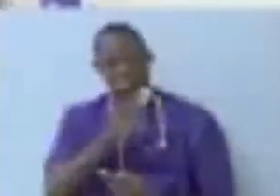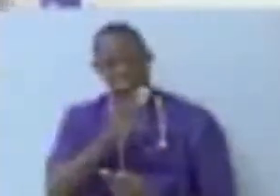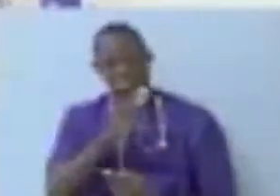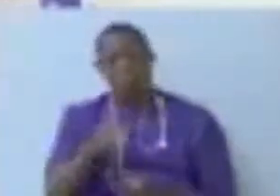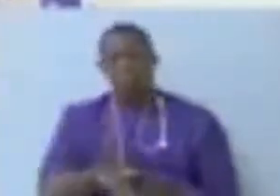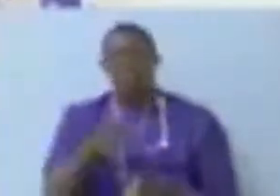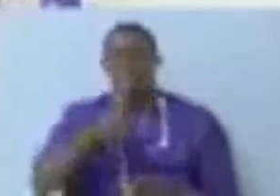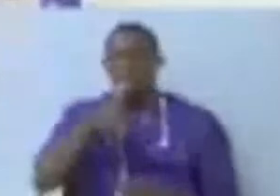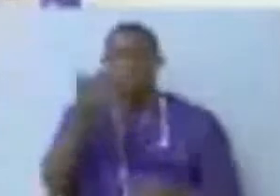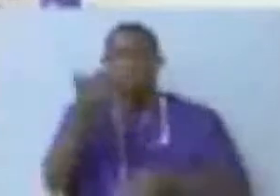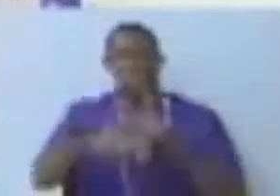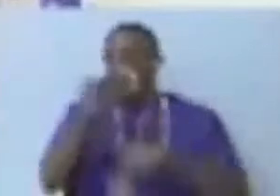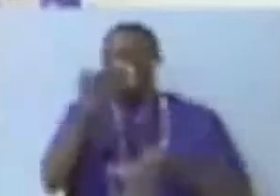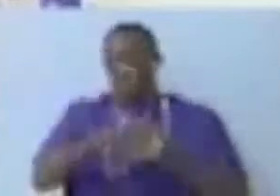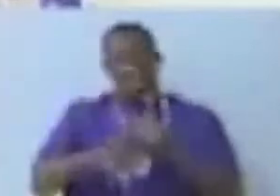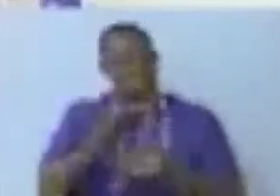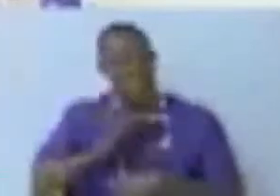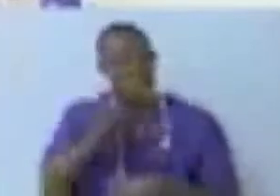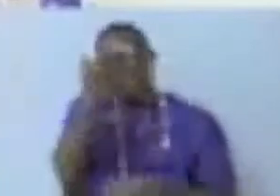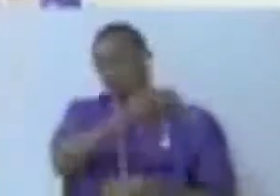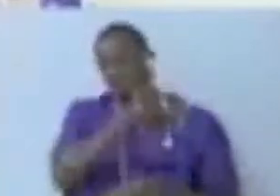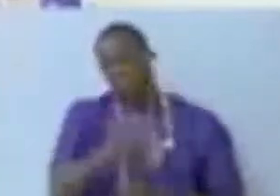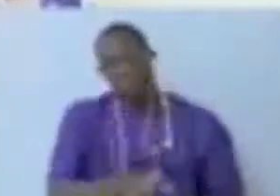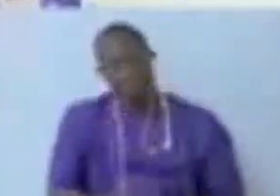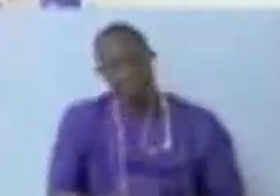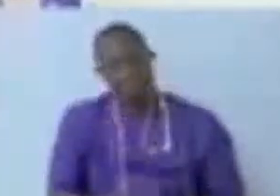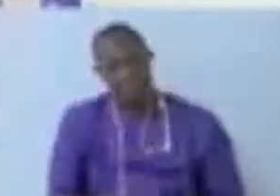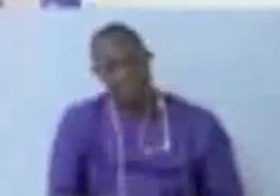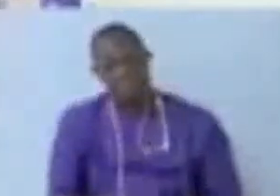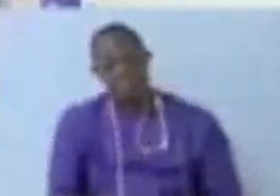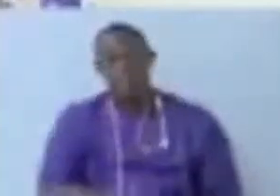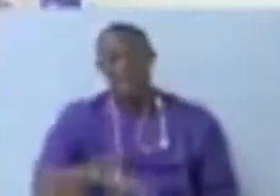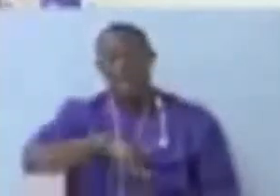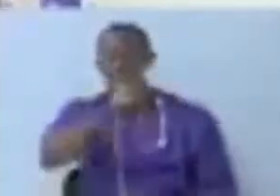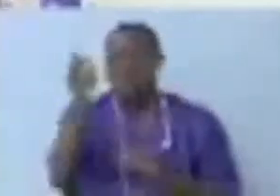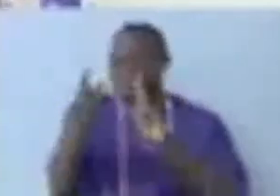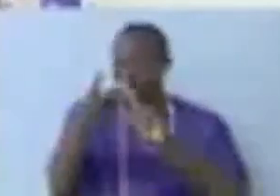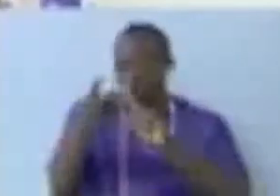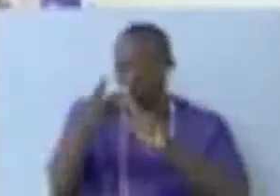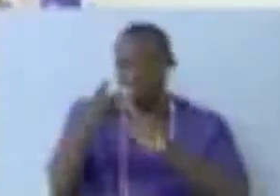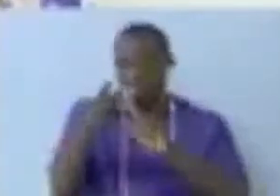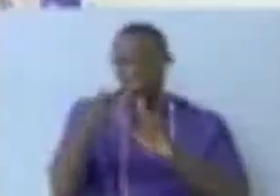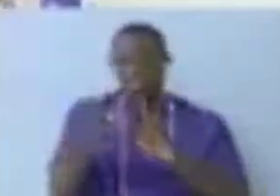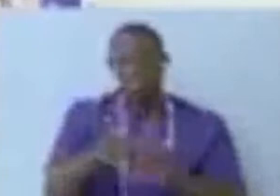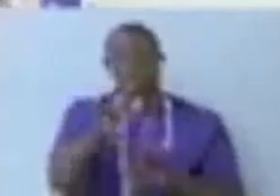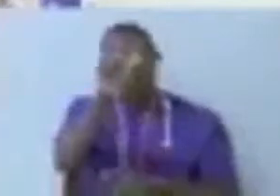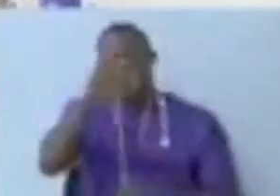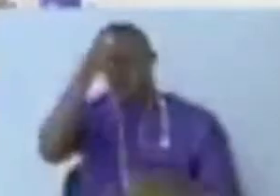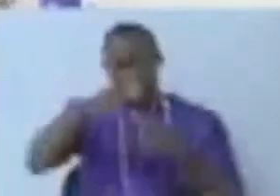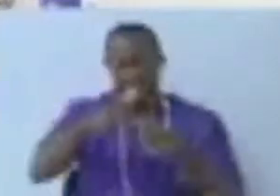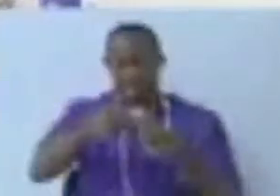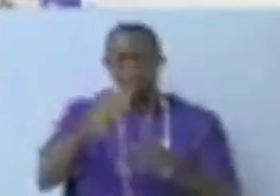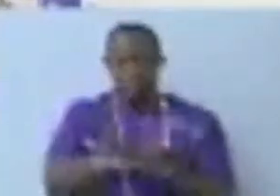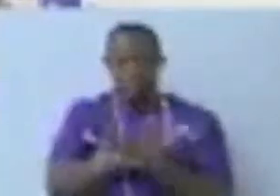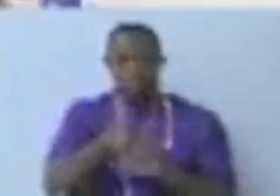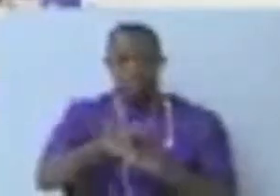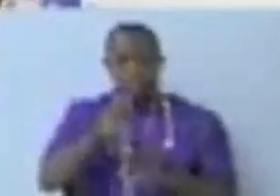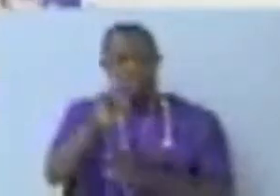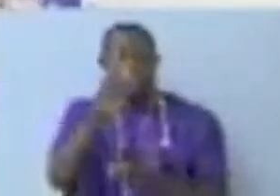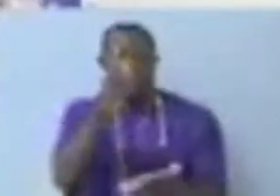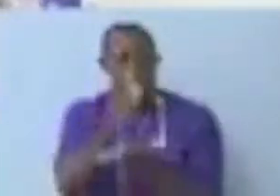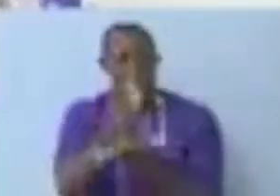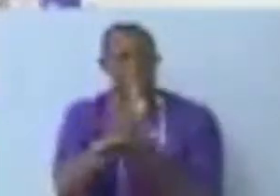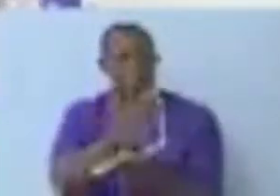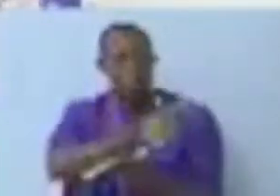ever there. And secondly, you must remember, This evidence is not tested